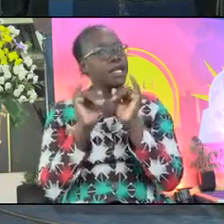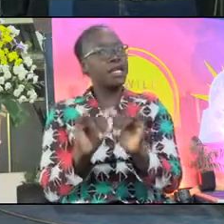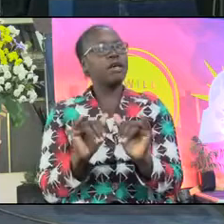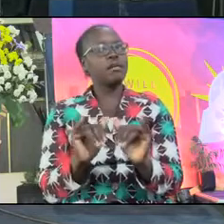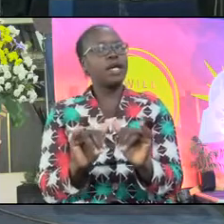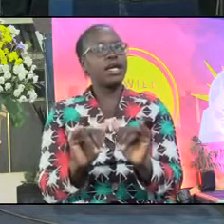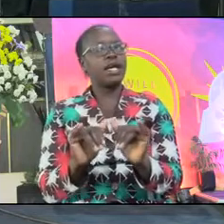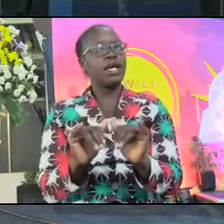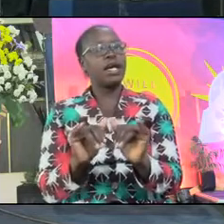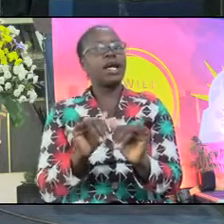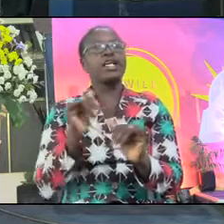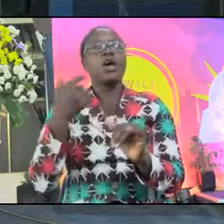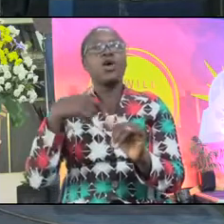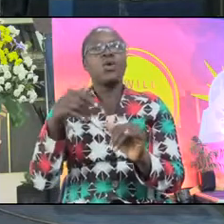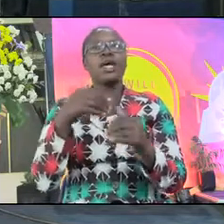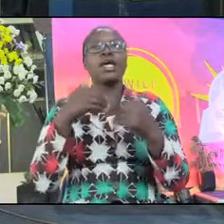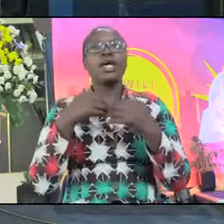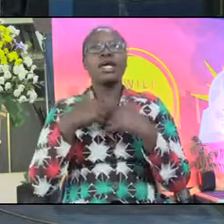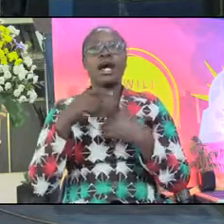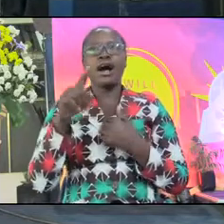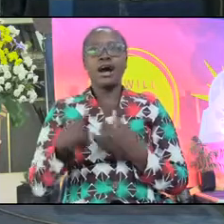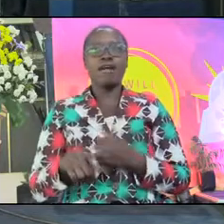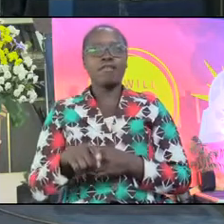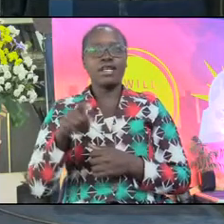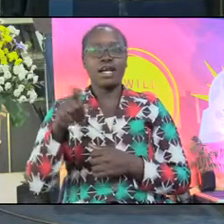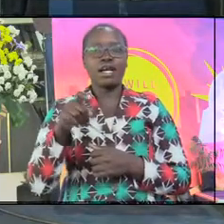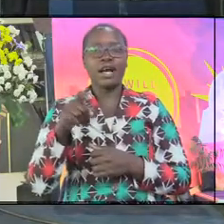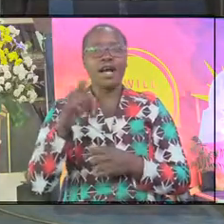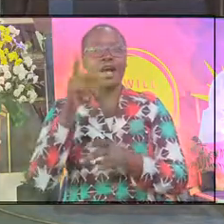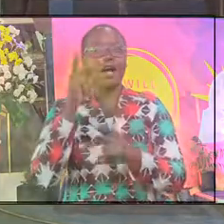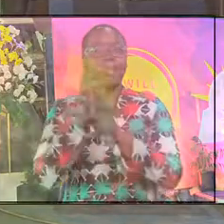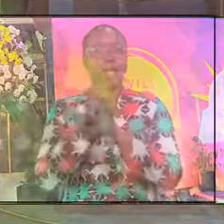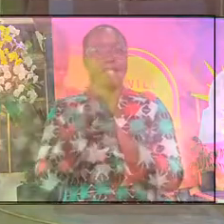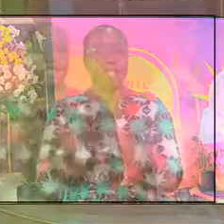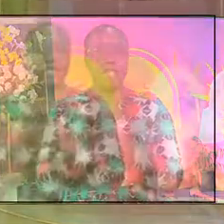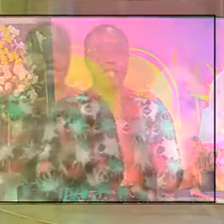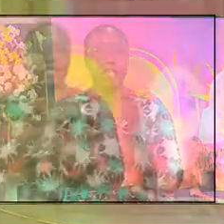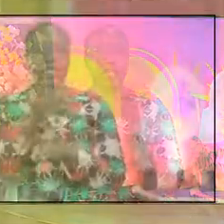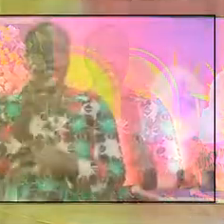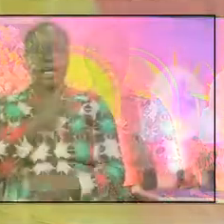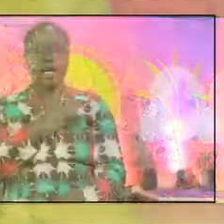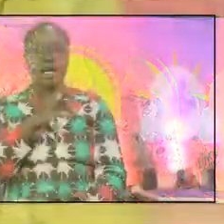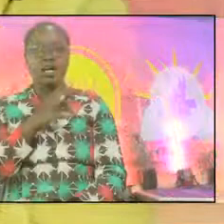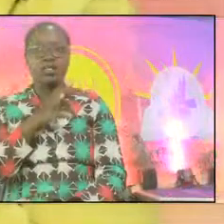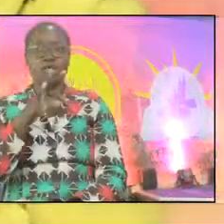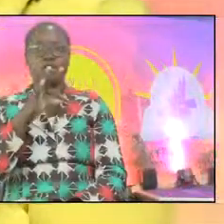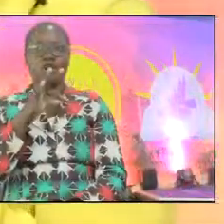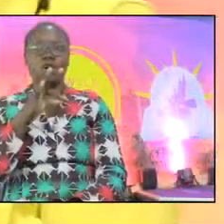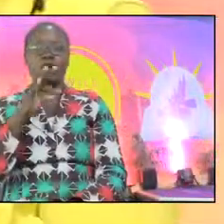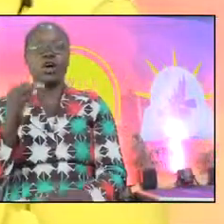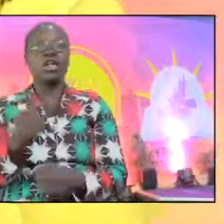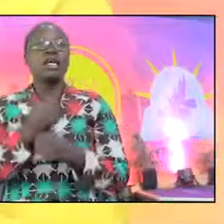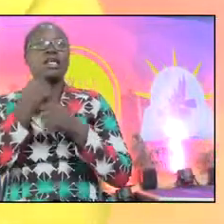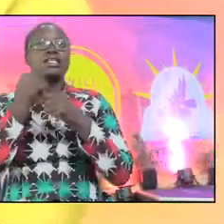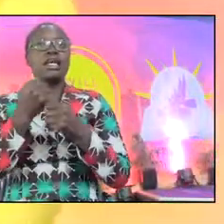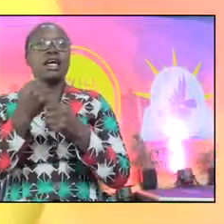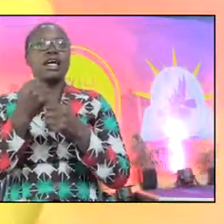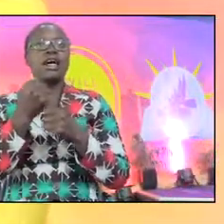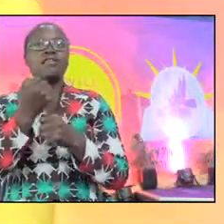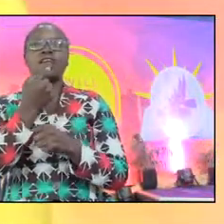from remain? We have an anchor that keeps us